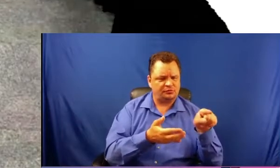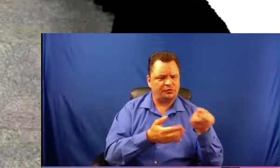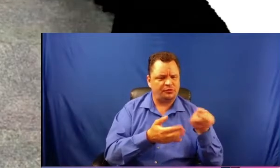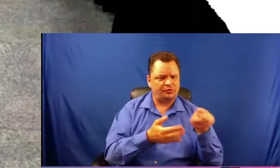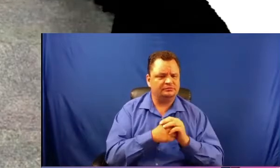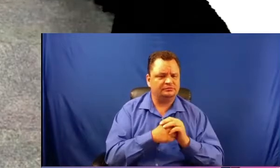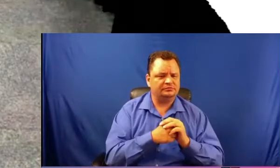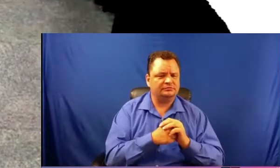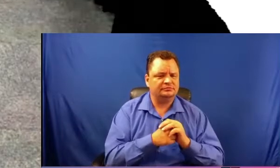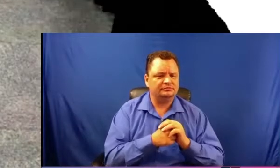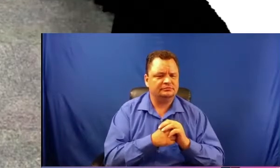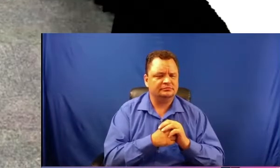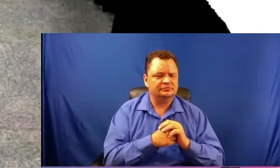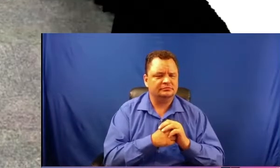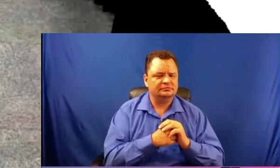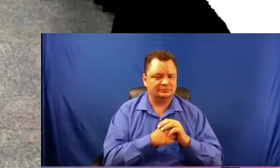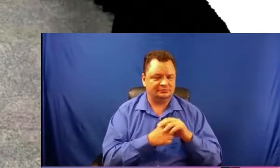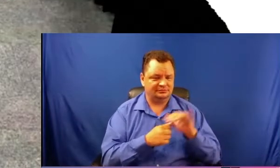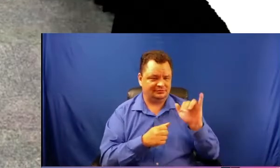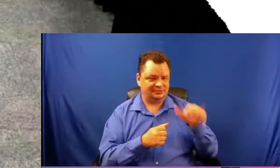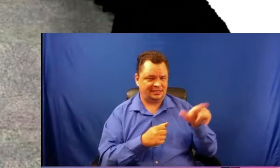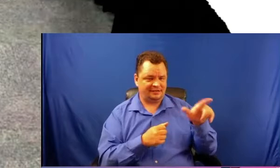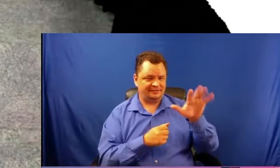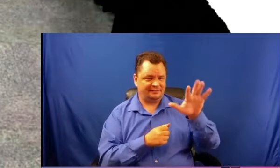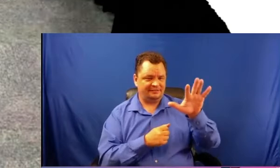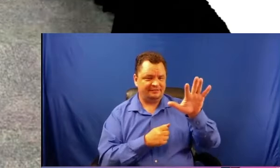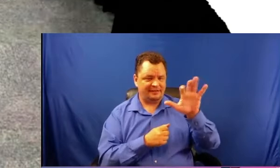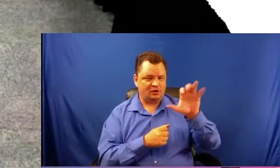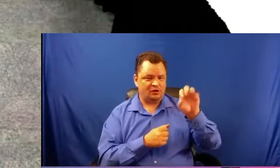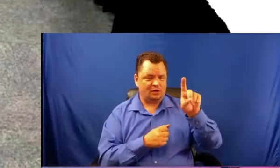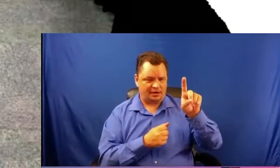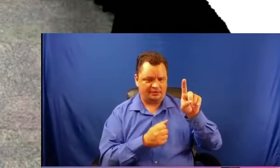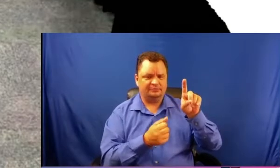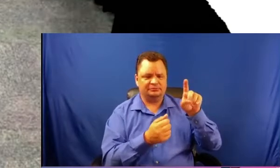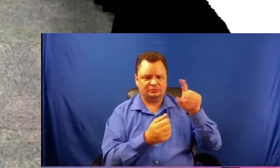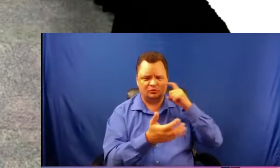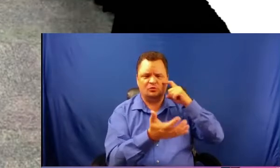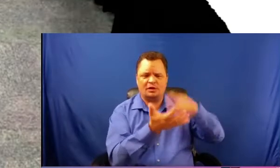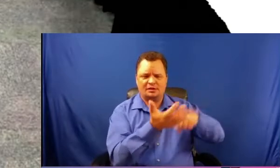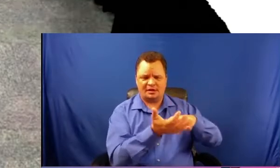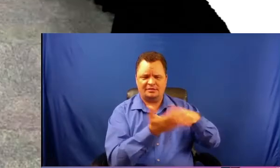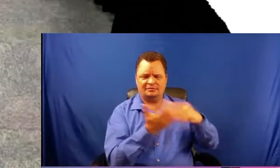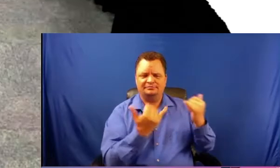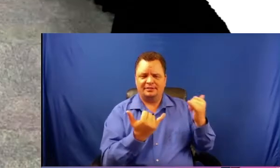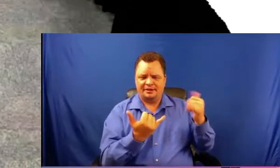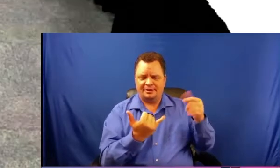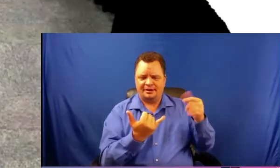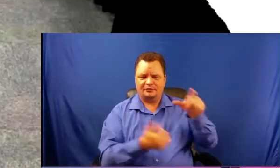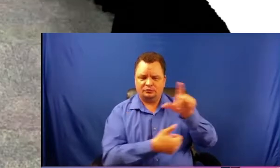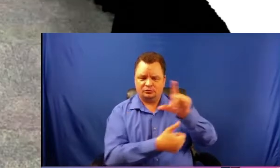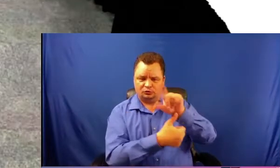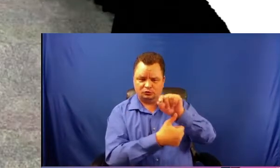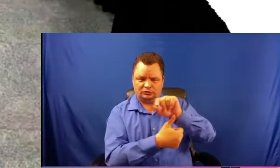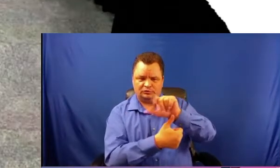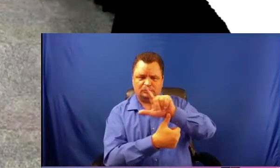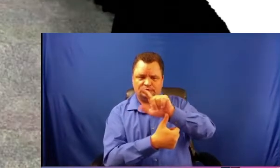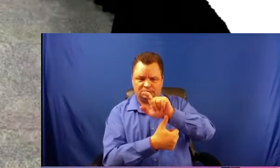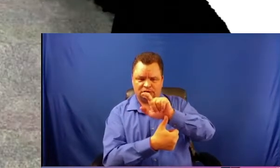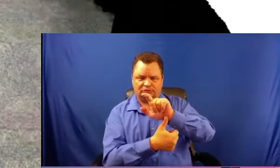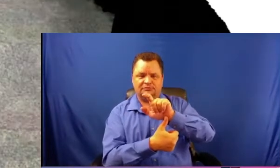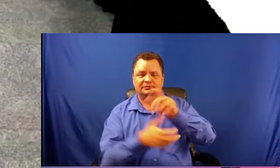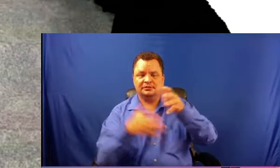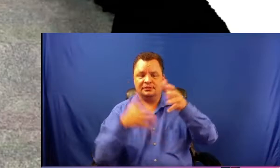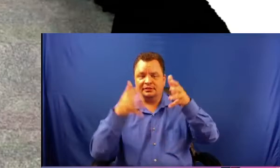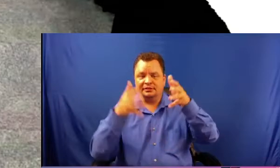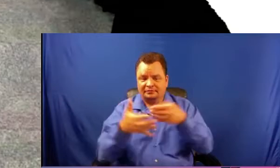$357,633, of which $501,000 will be recognized and appropriated to the 2021 budget, and the remainder to the